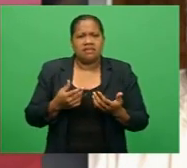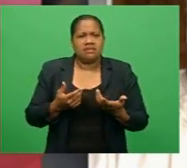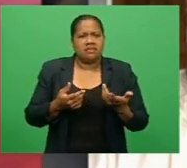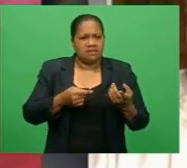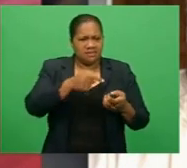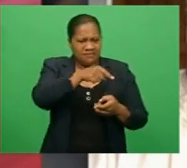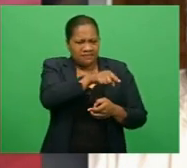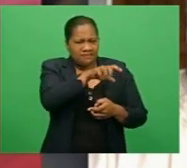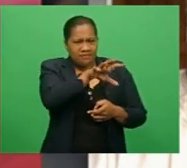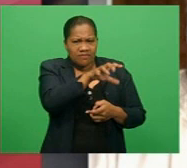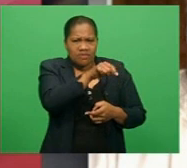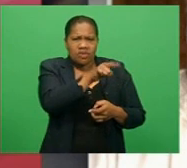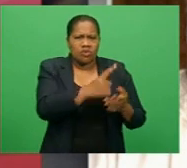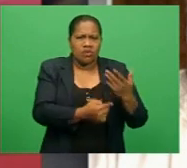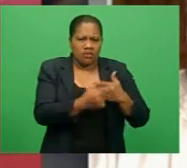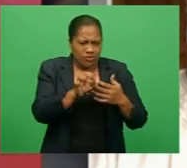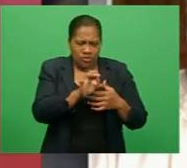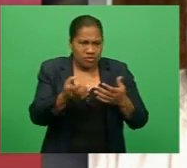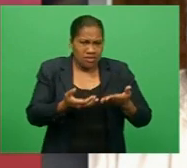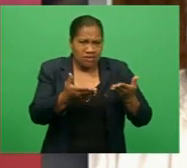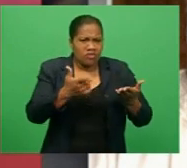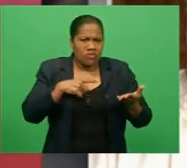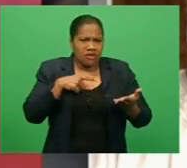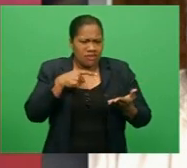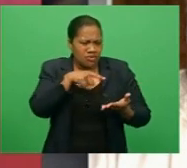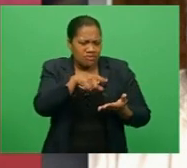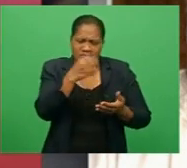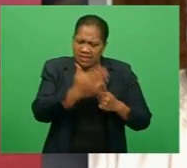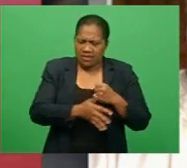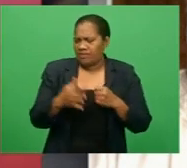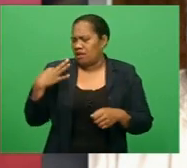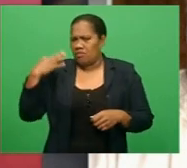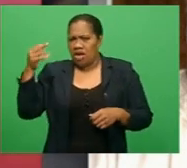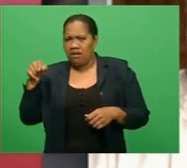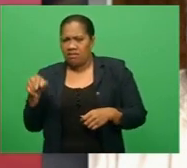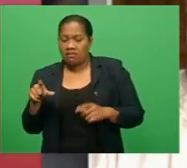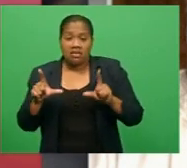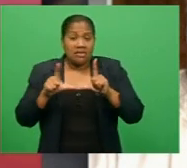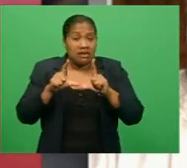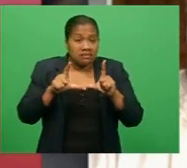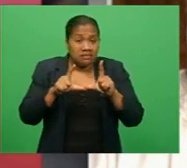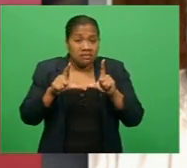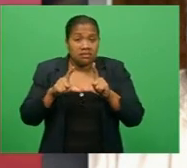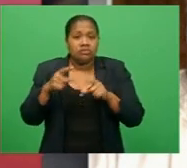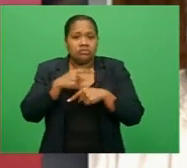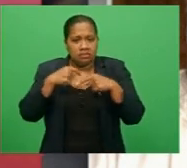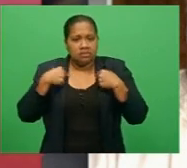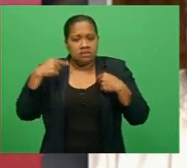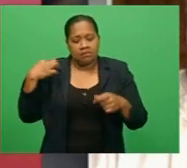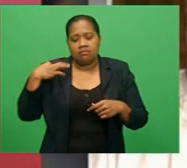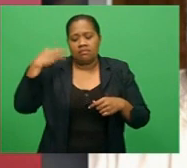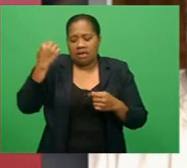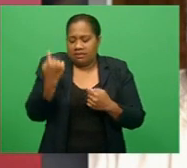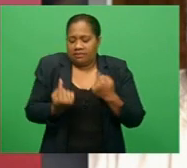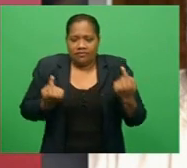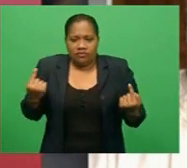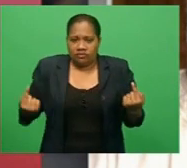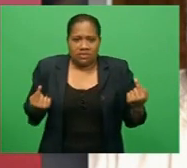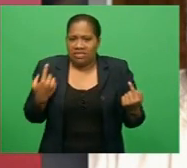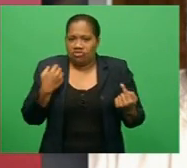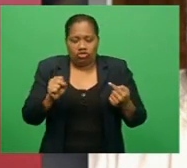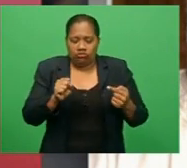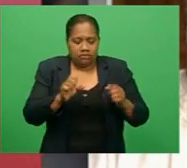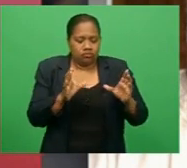not granted licenses simply because they had not applied for it. These licenses were applied in individual capacity, not as an